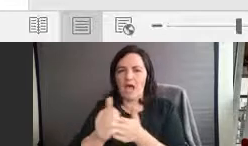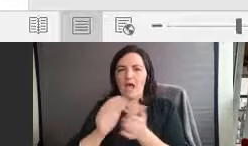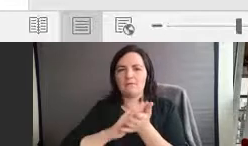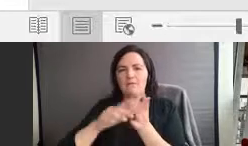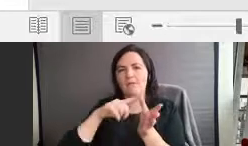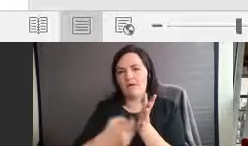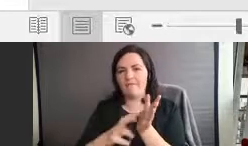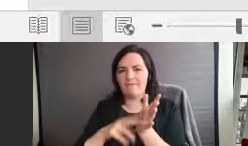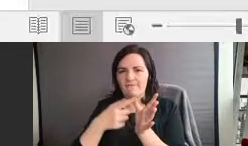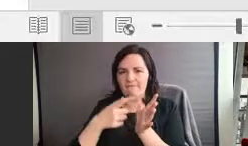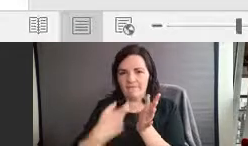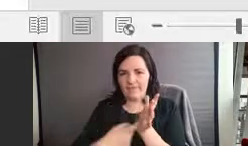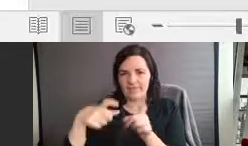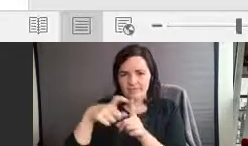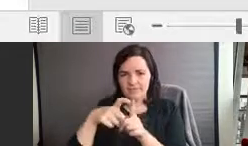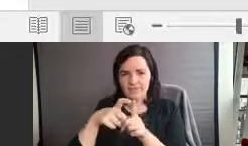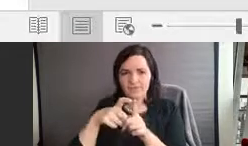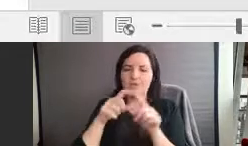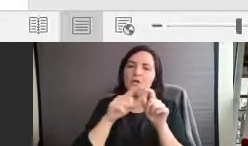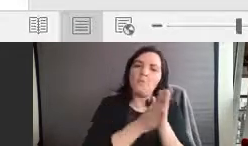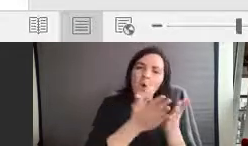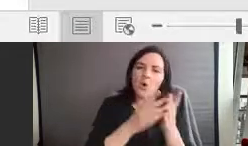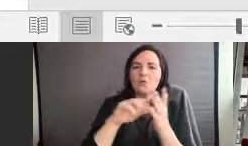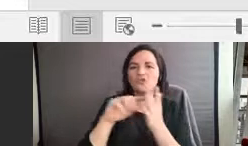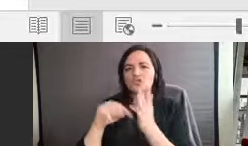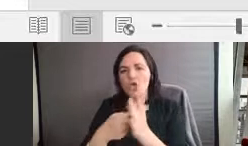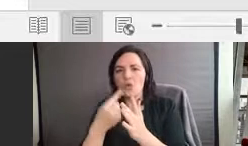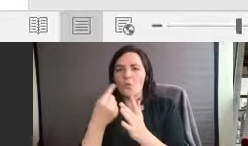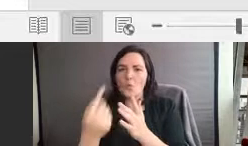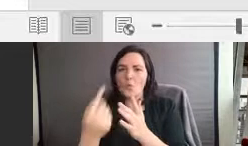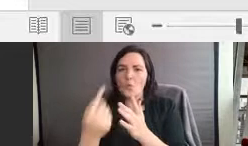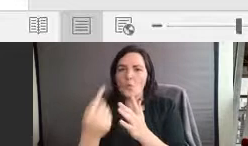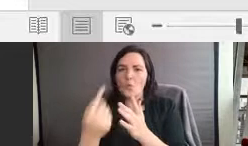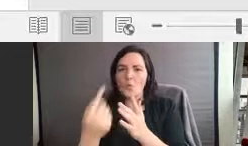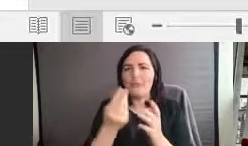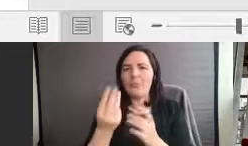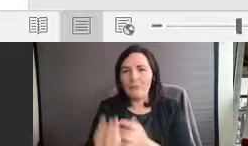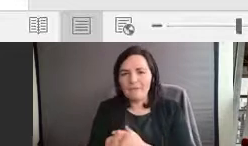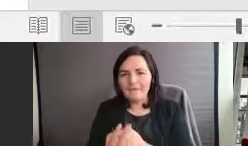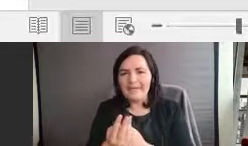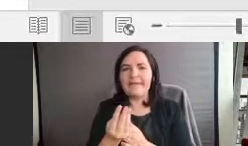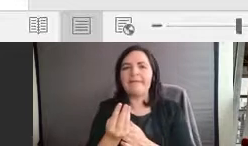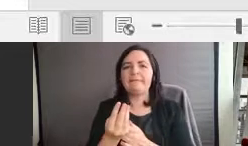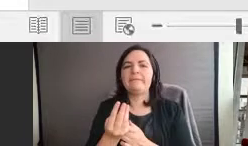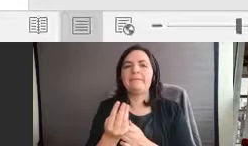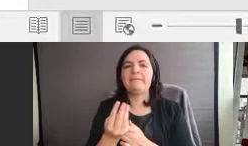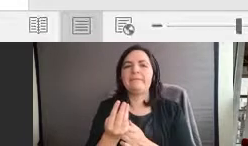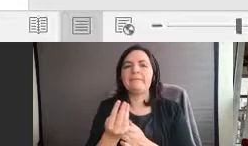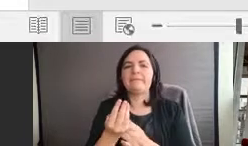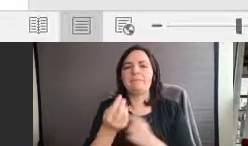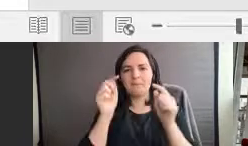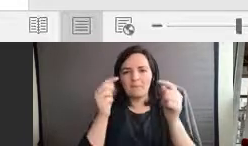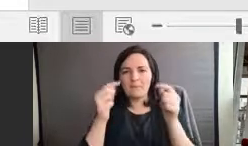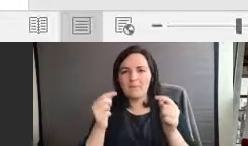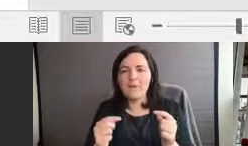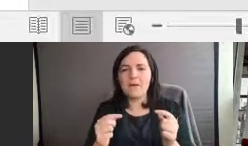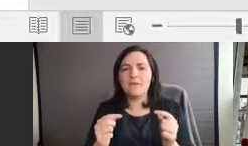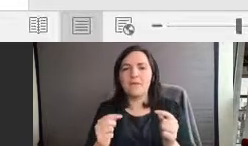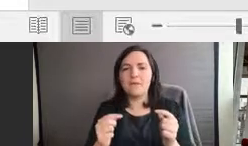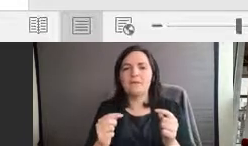1, the book or journal article number 2, the book or journal number article number 3 here, and over